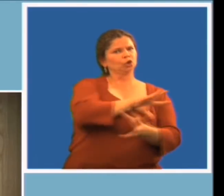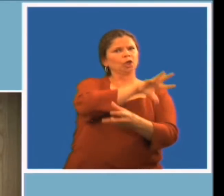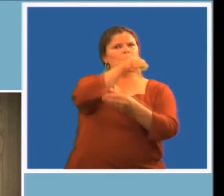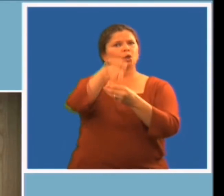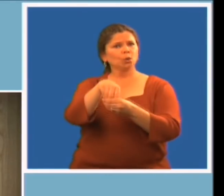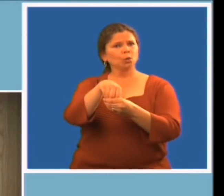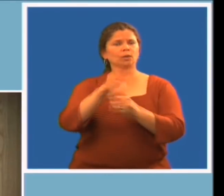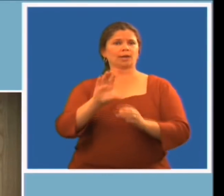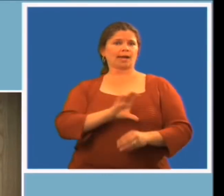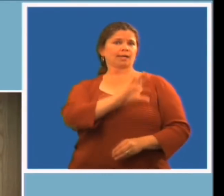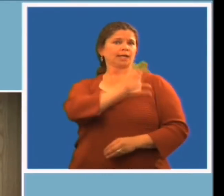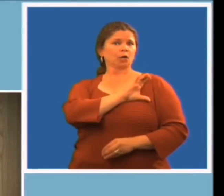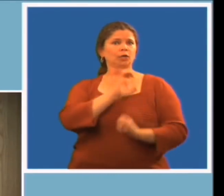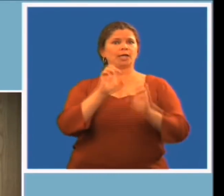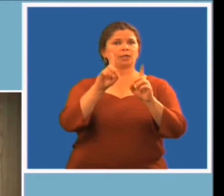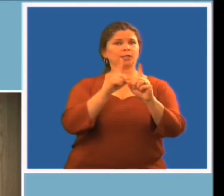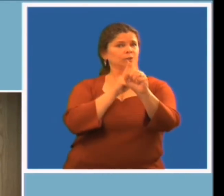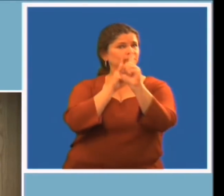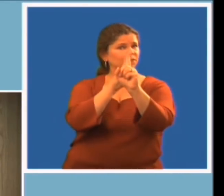what it means to be respectful.